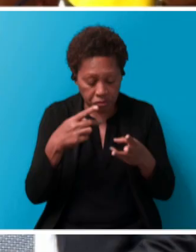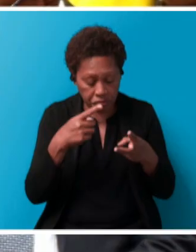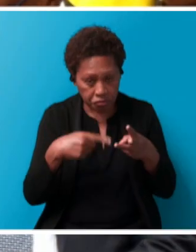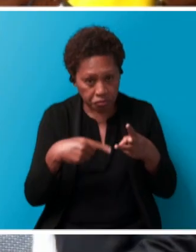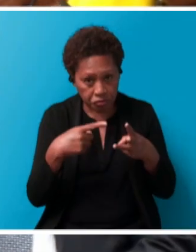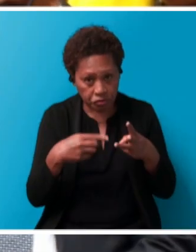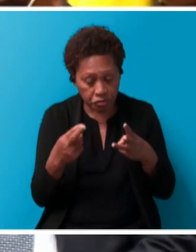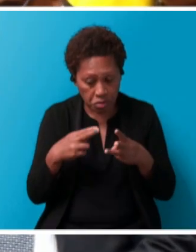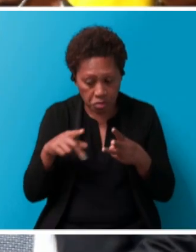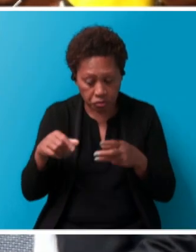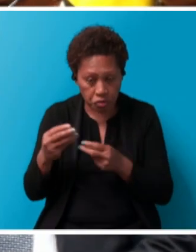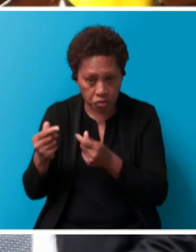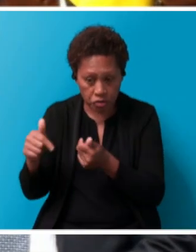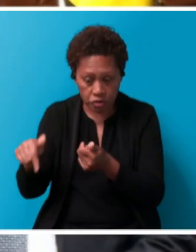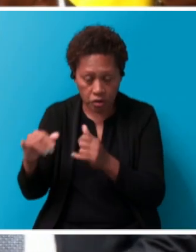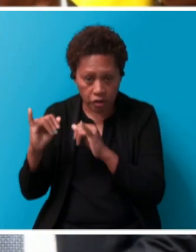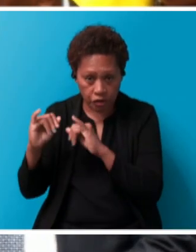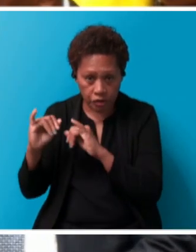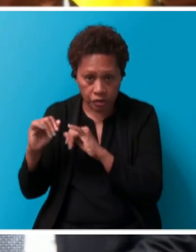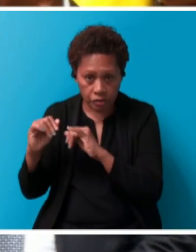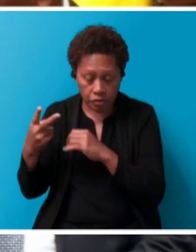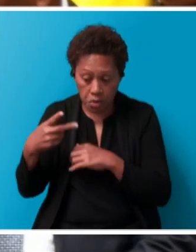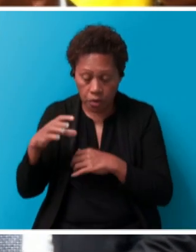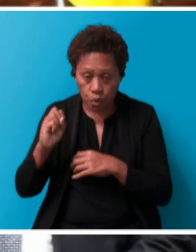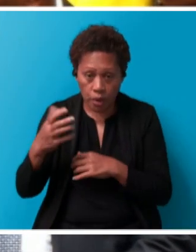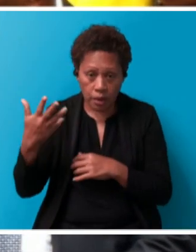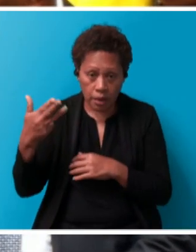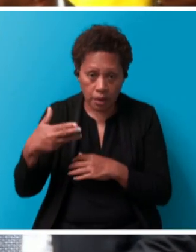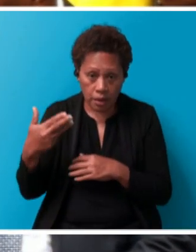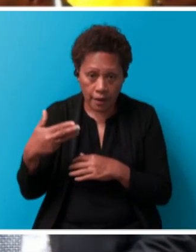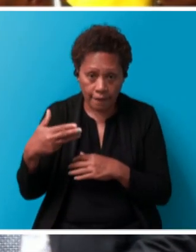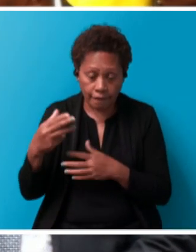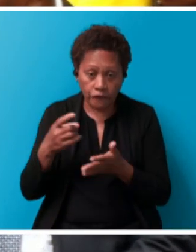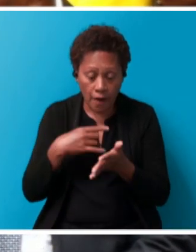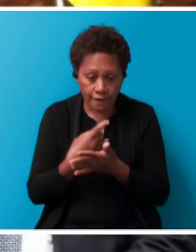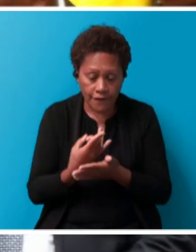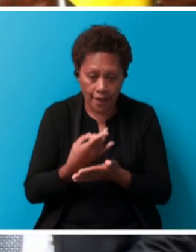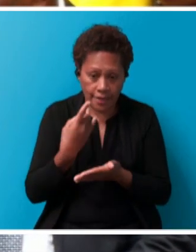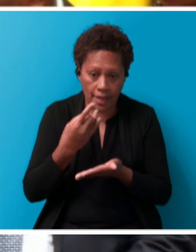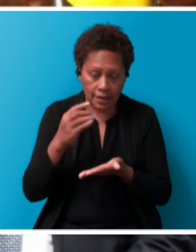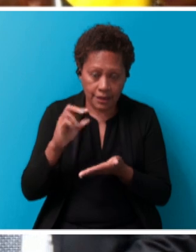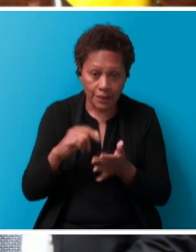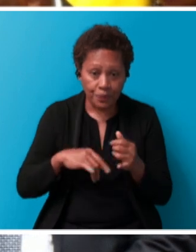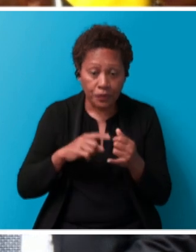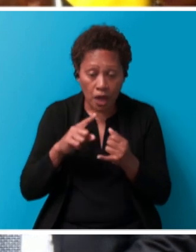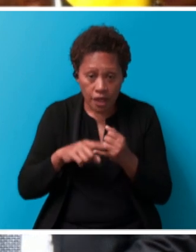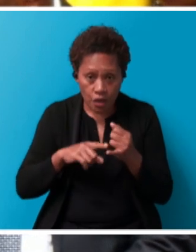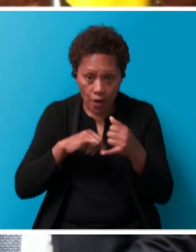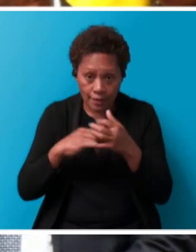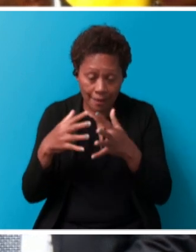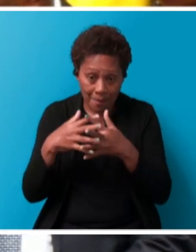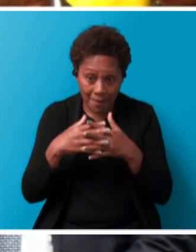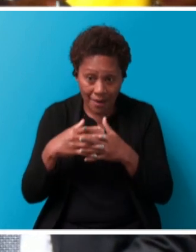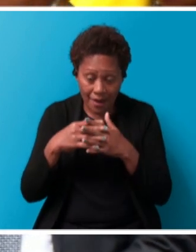resolve the issues from 2019 with the financial support of US $2.5 million. All